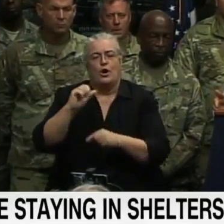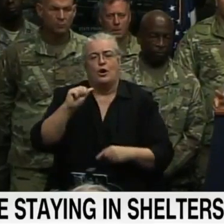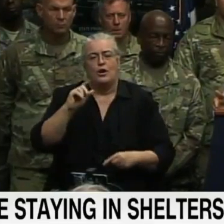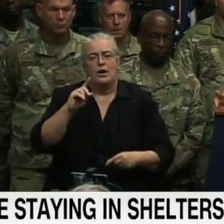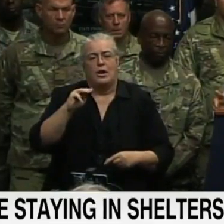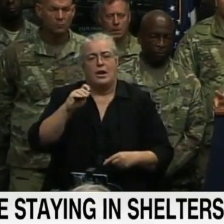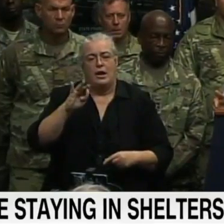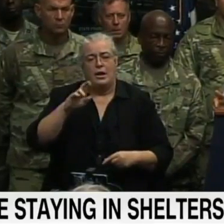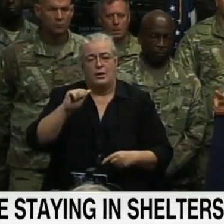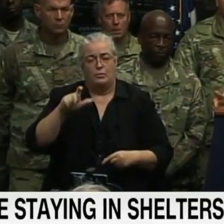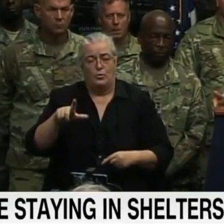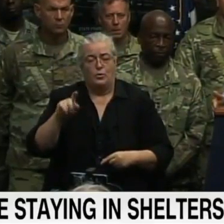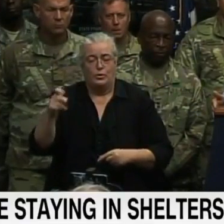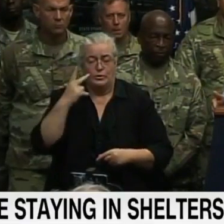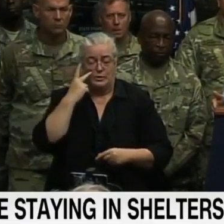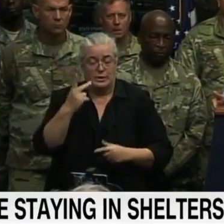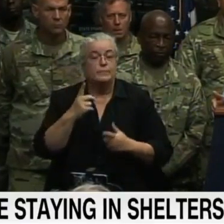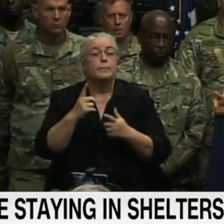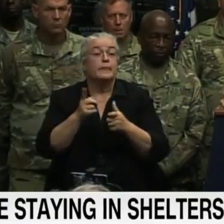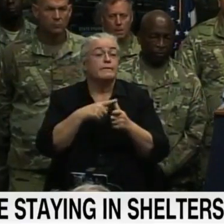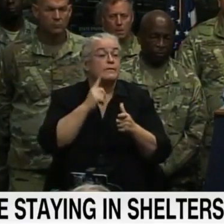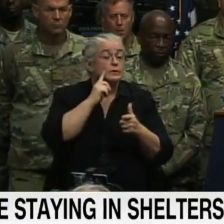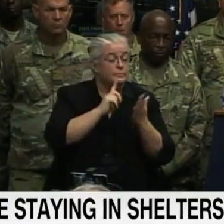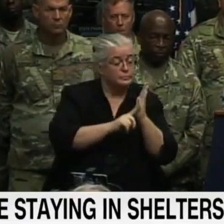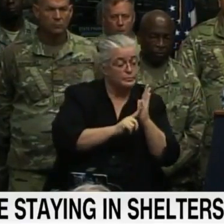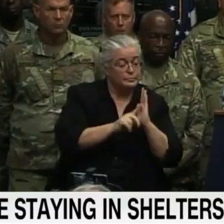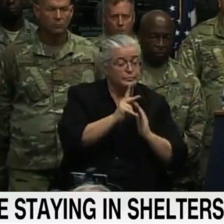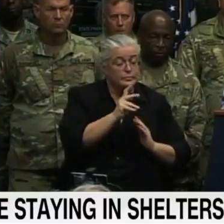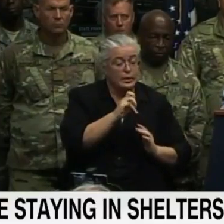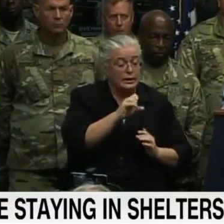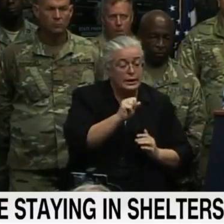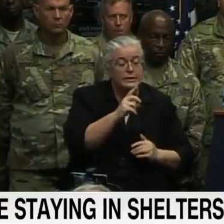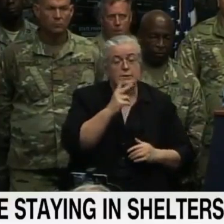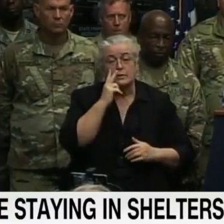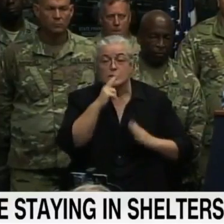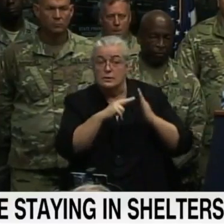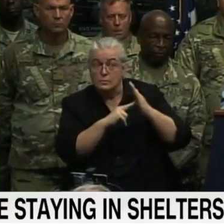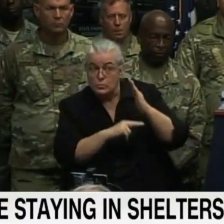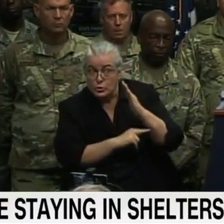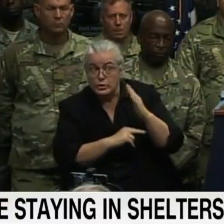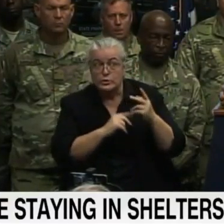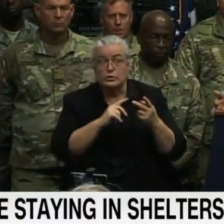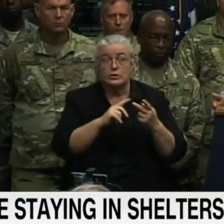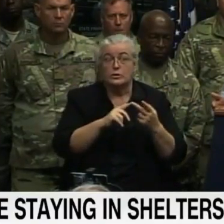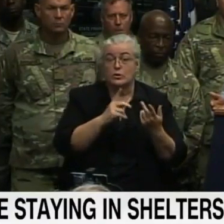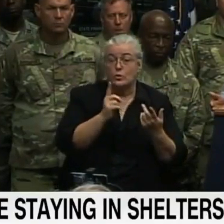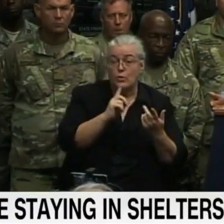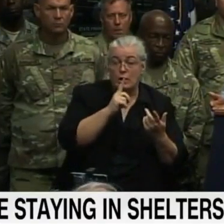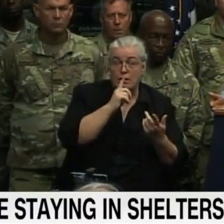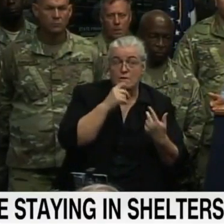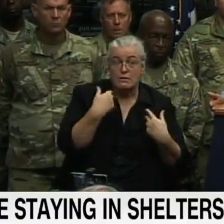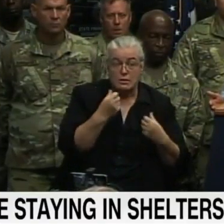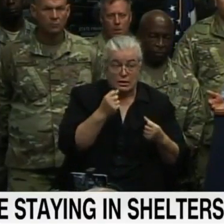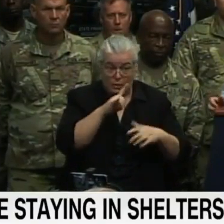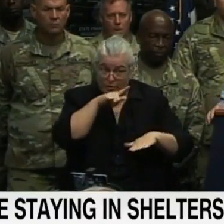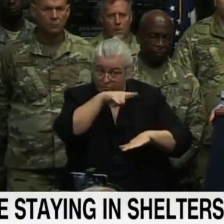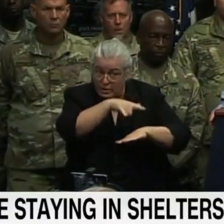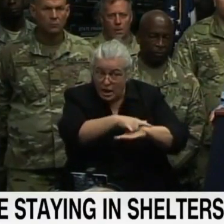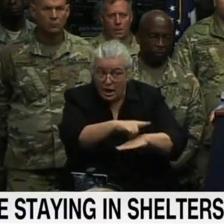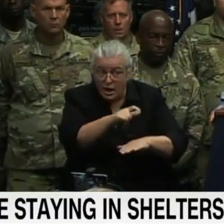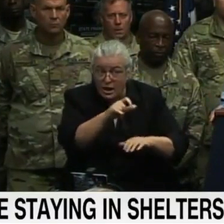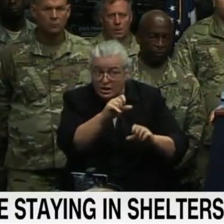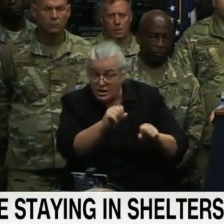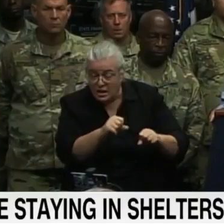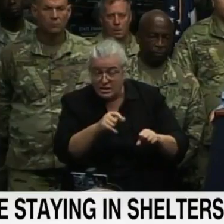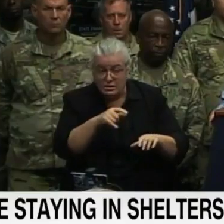place where we're going to have significant damage. And we're going to have to assess, did we lose bridges? Do we have recovery efforts? Can we even fly in with the